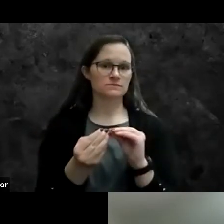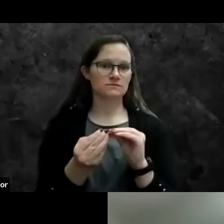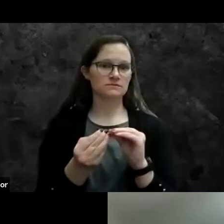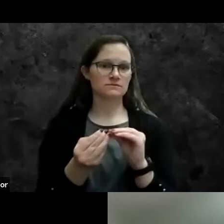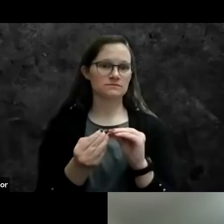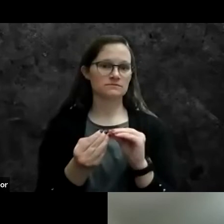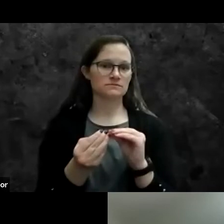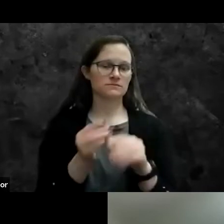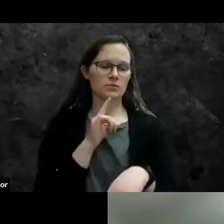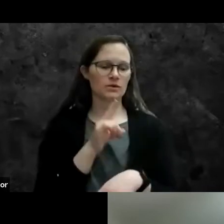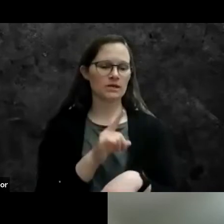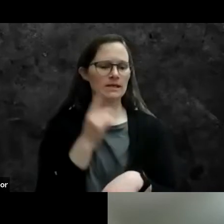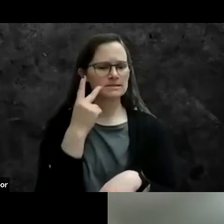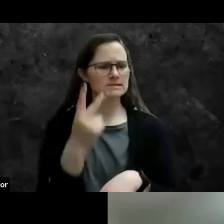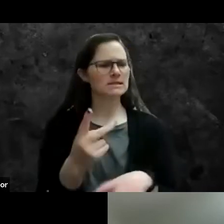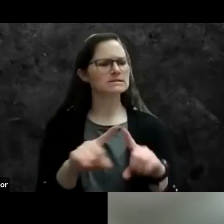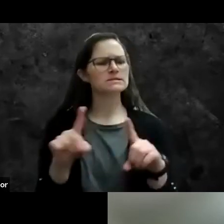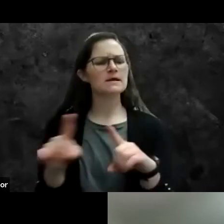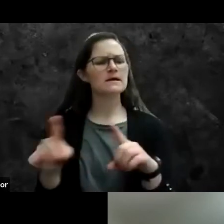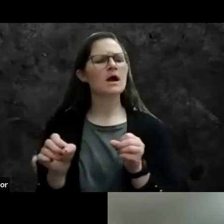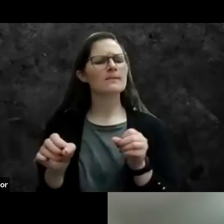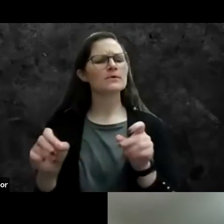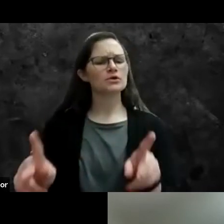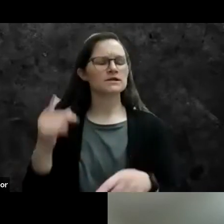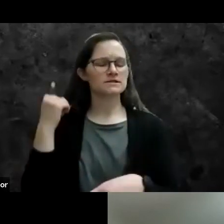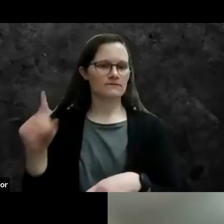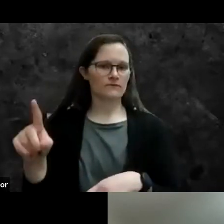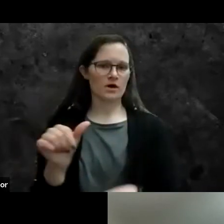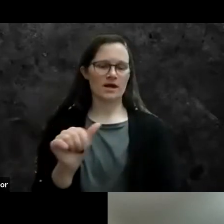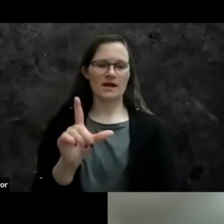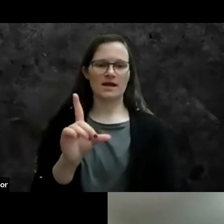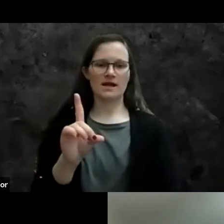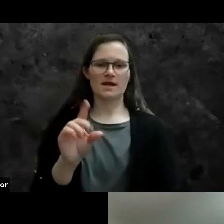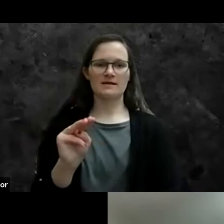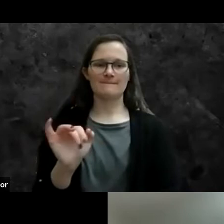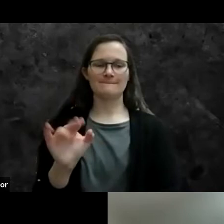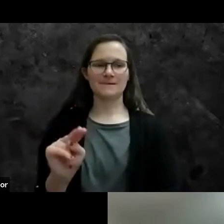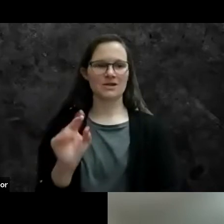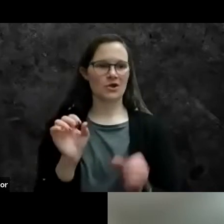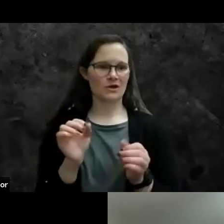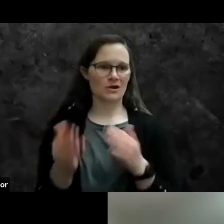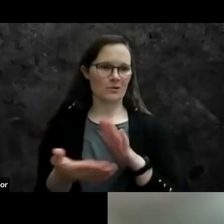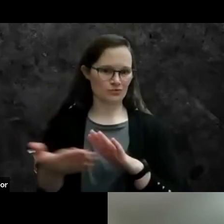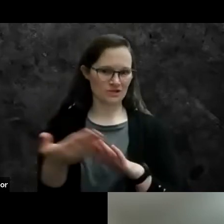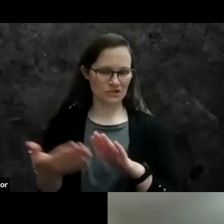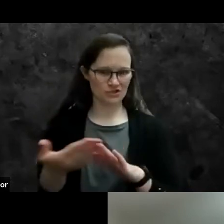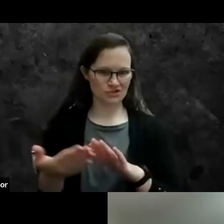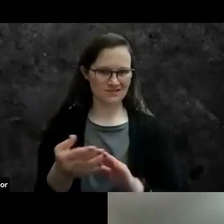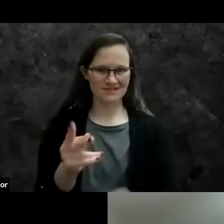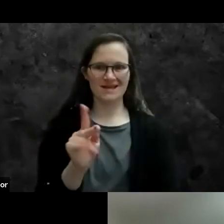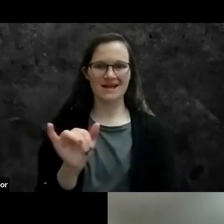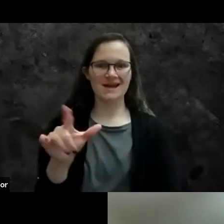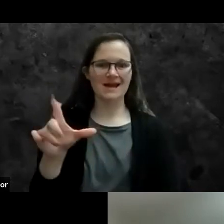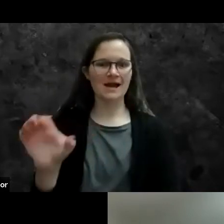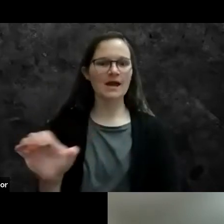into potential areas of opportunity for administrative operations. As Kyle, who is the client services manager, will tell